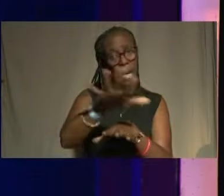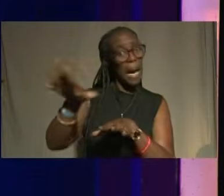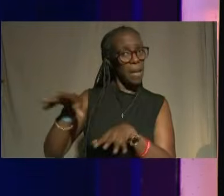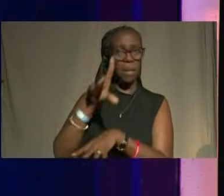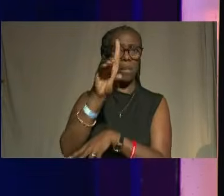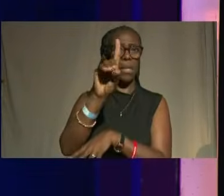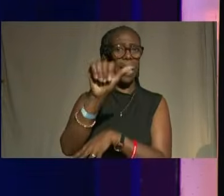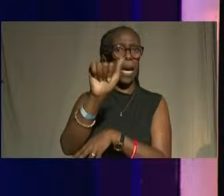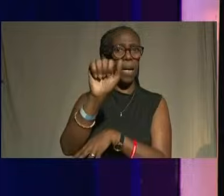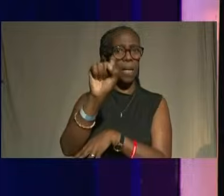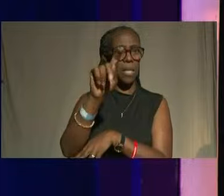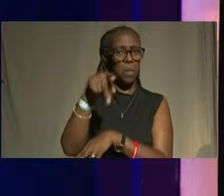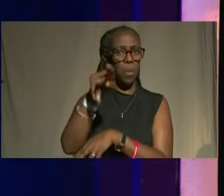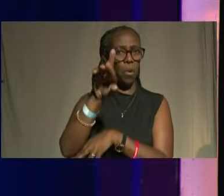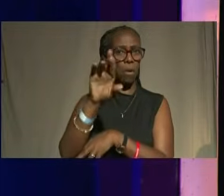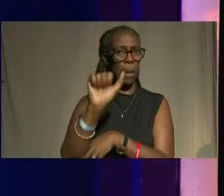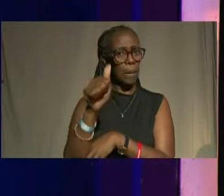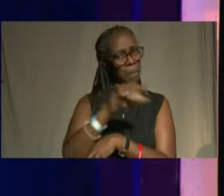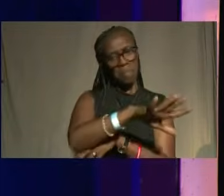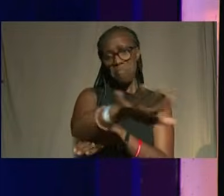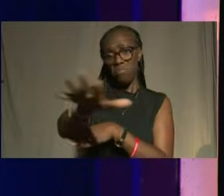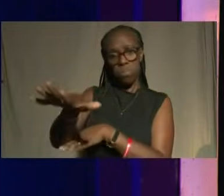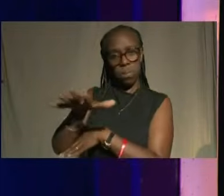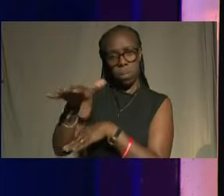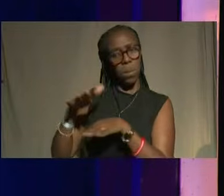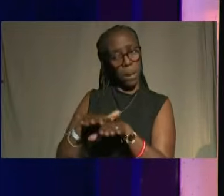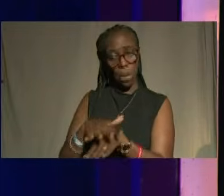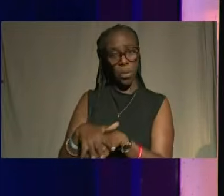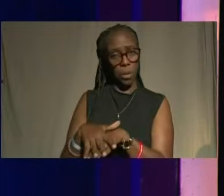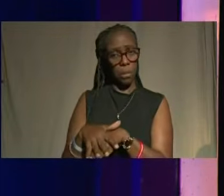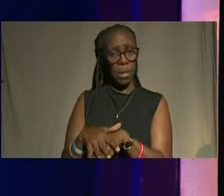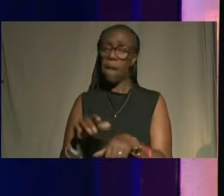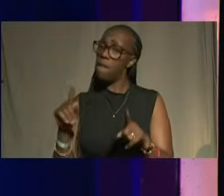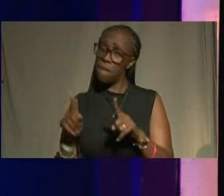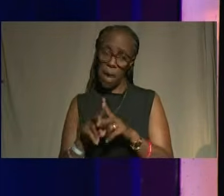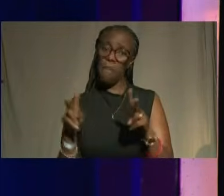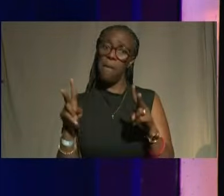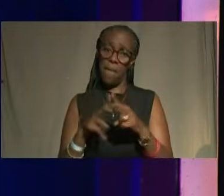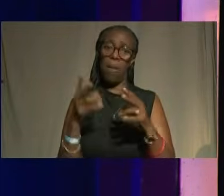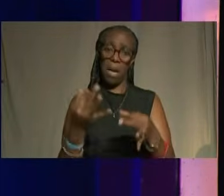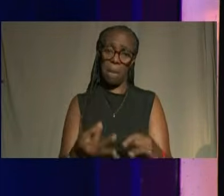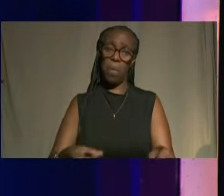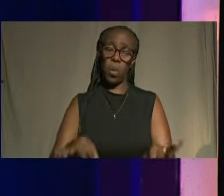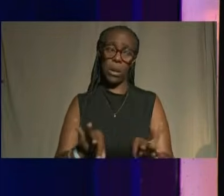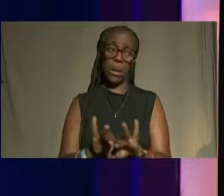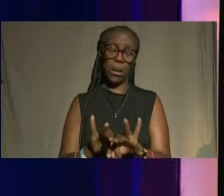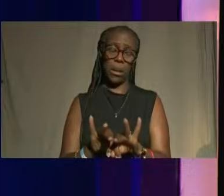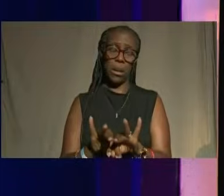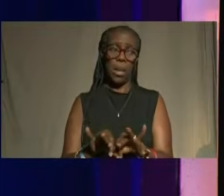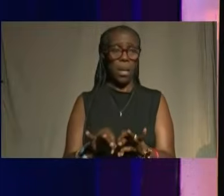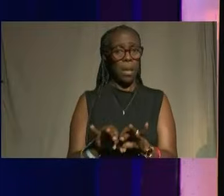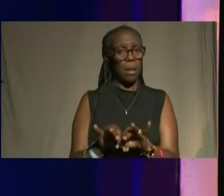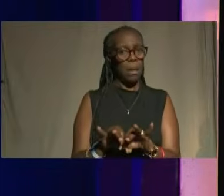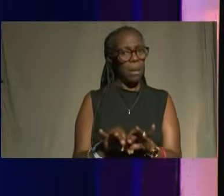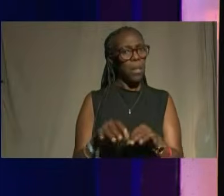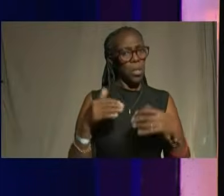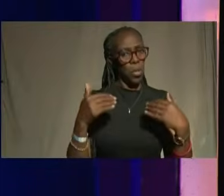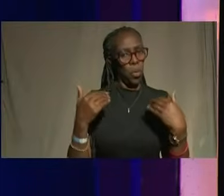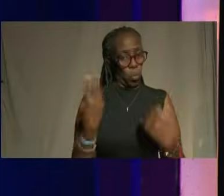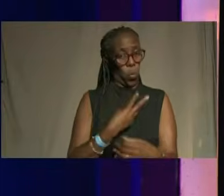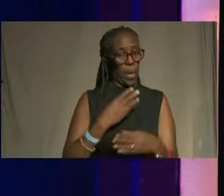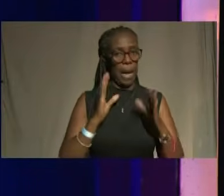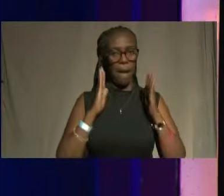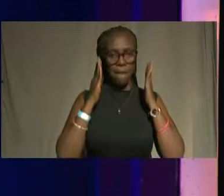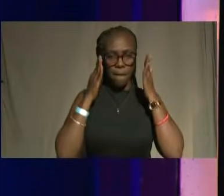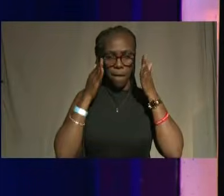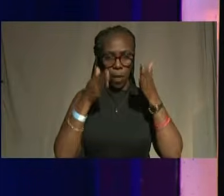diaspora policy through our Ministry of Foreign Affairs. That has been very important. And on that matter, we have focused very much on